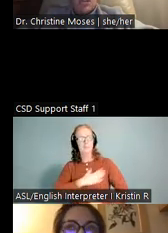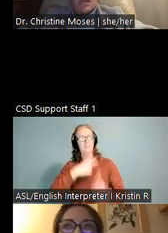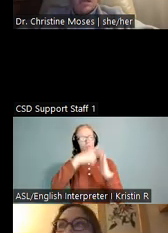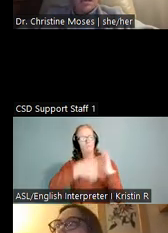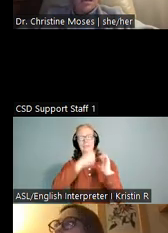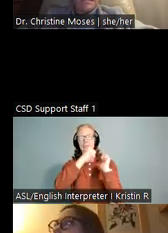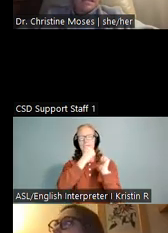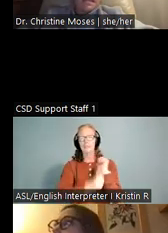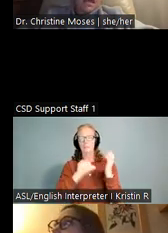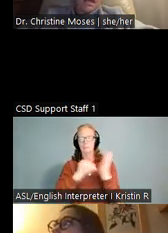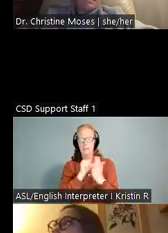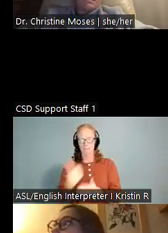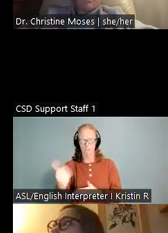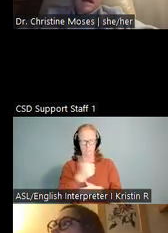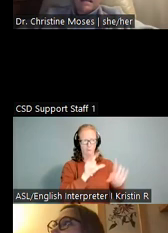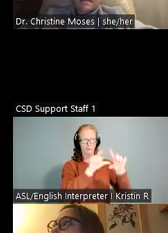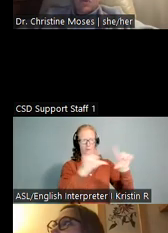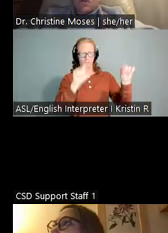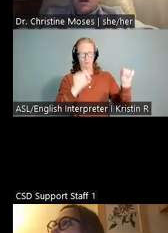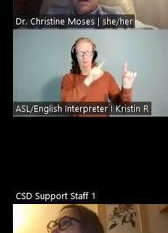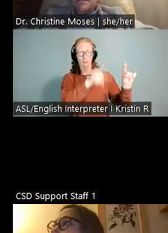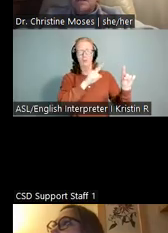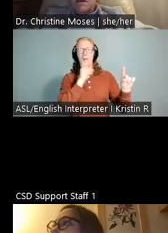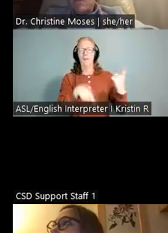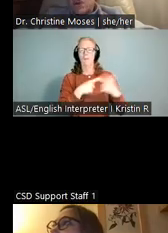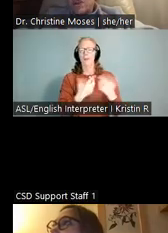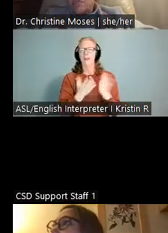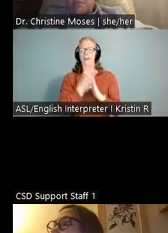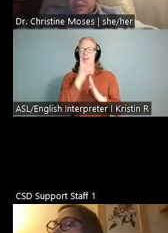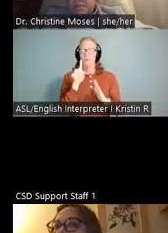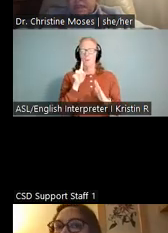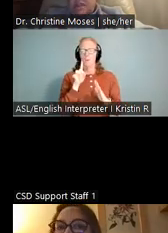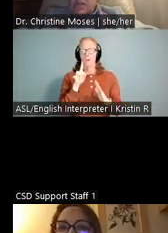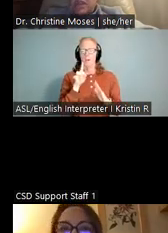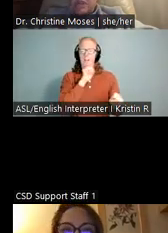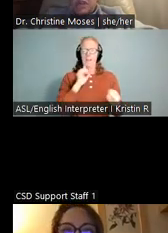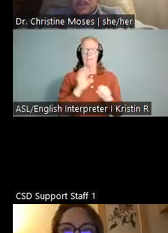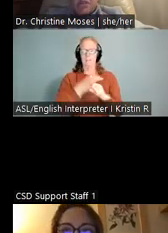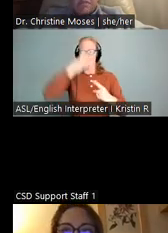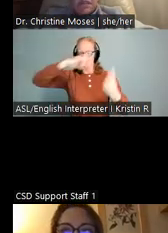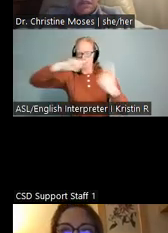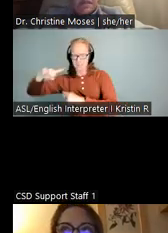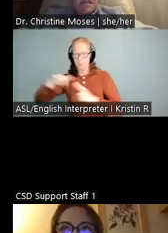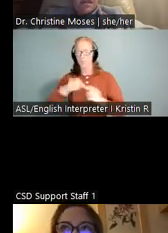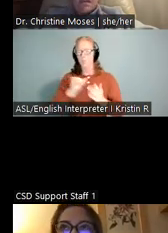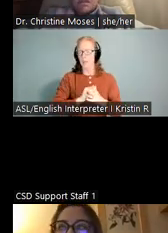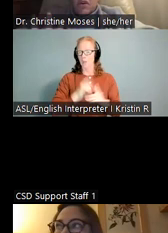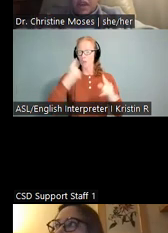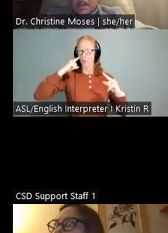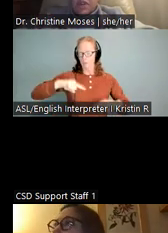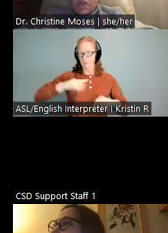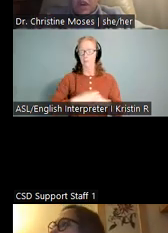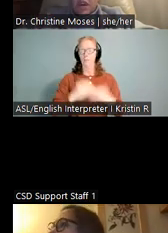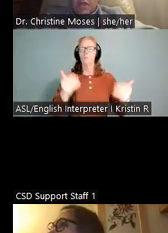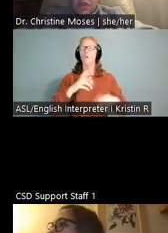page. And then at the end, I will ask for us for our commitment to the community agreements. So I'm